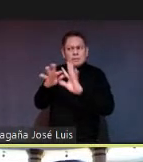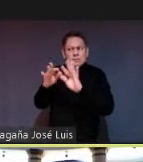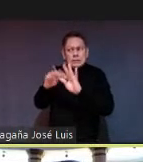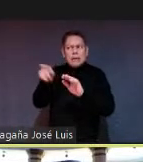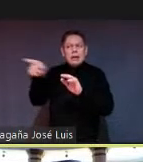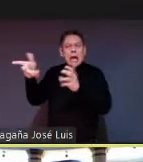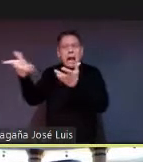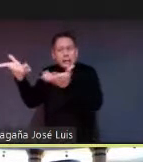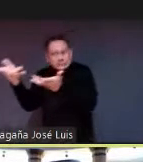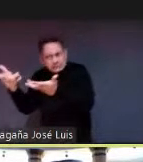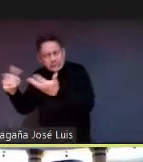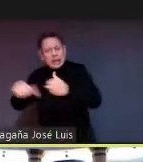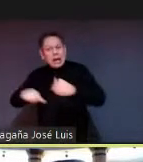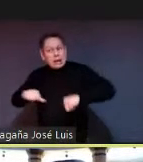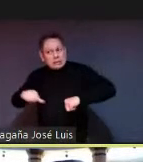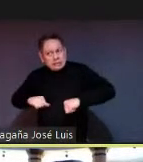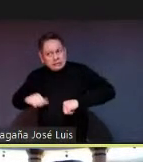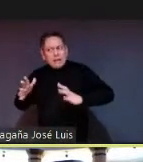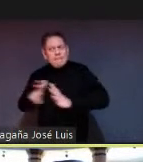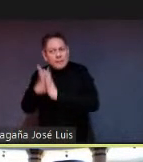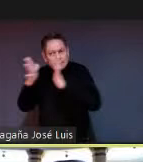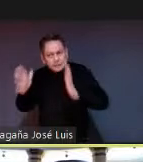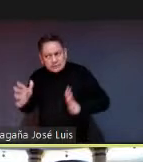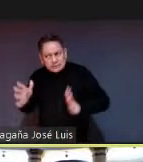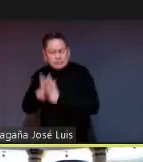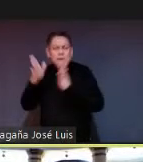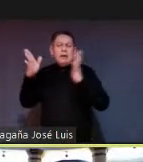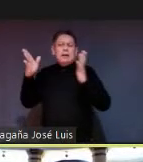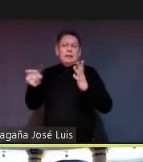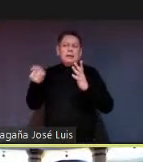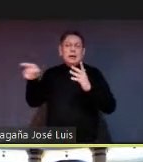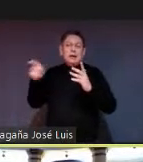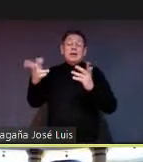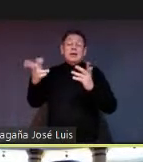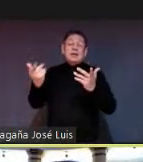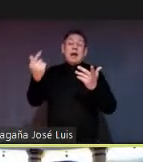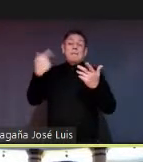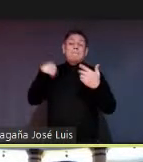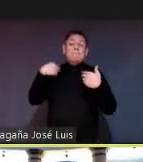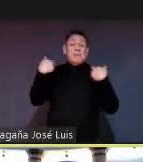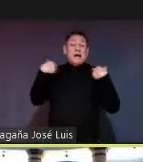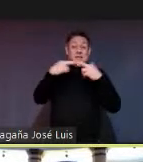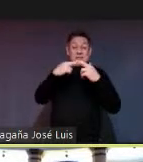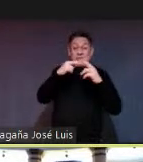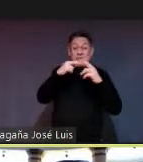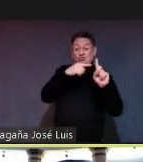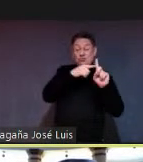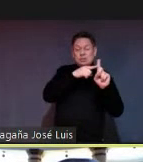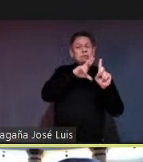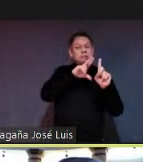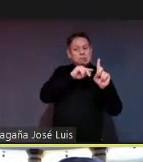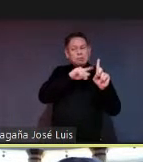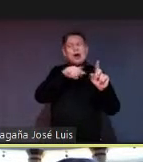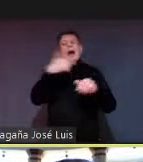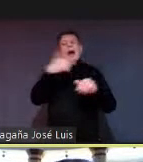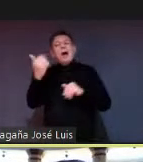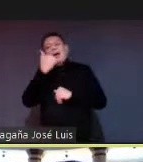research, to the availability of tutors and the solidarity of learning and